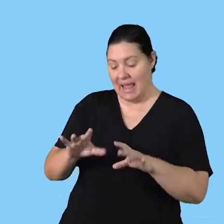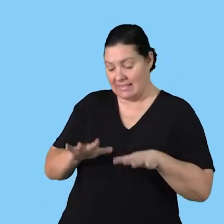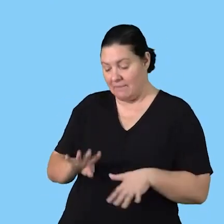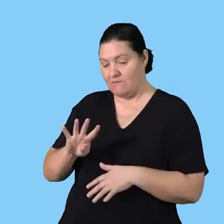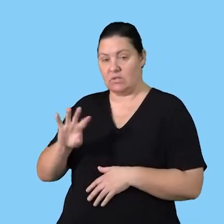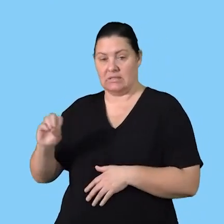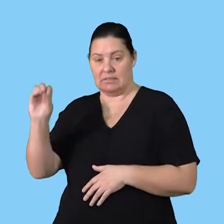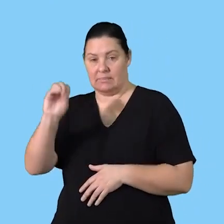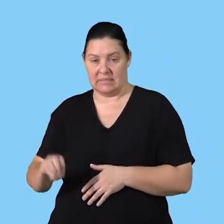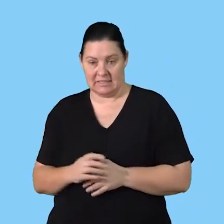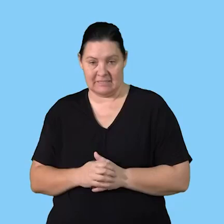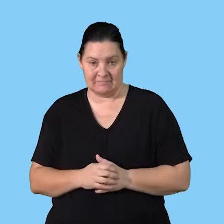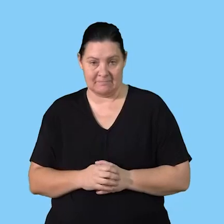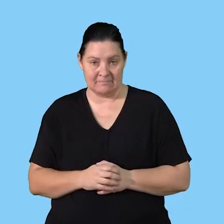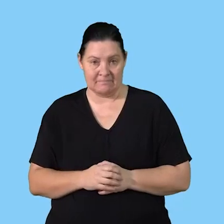the exam. So